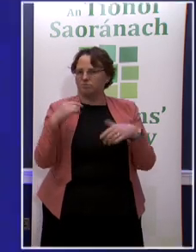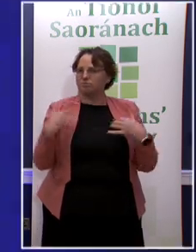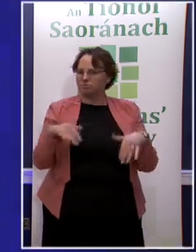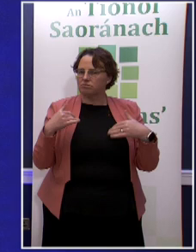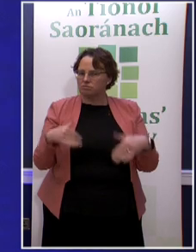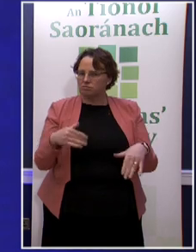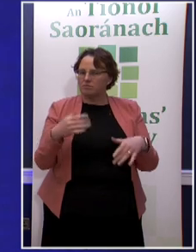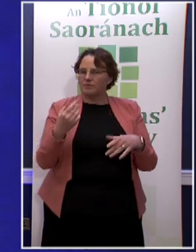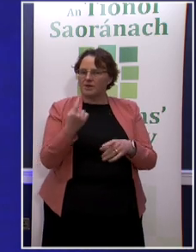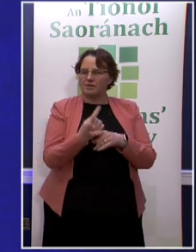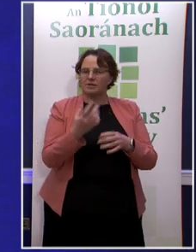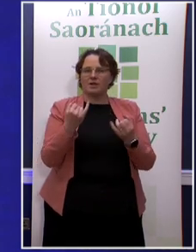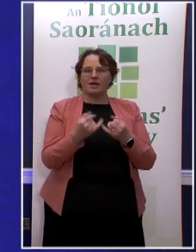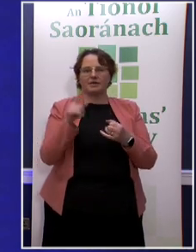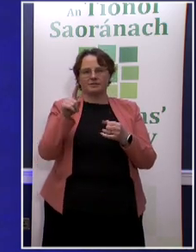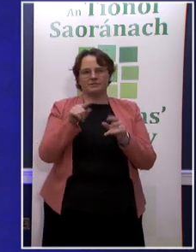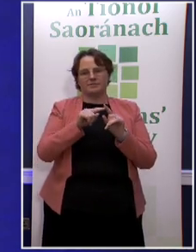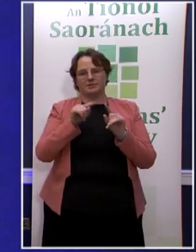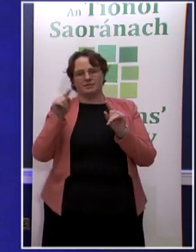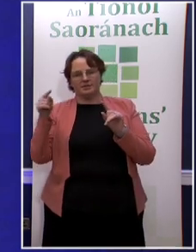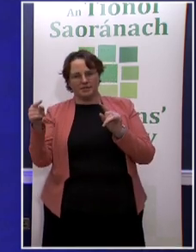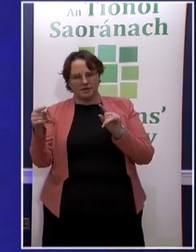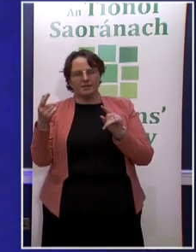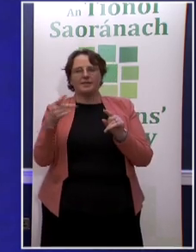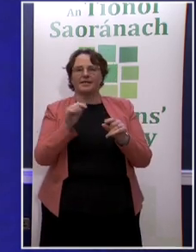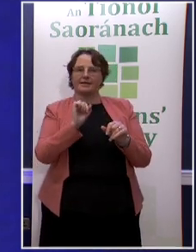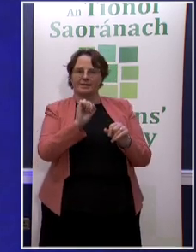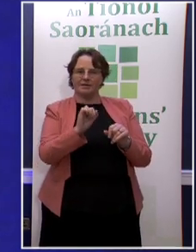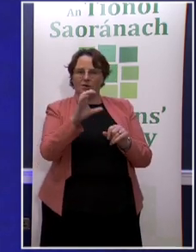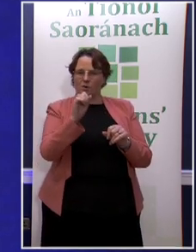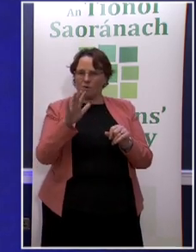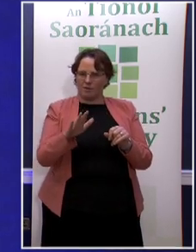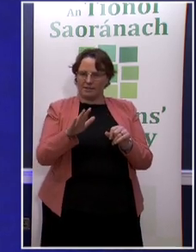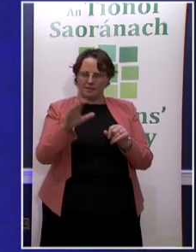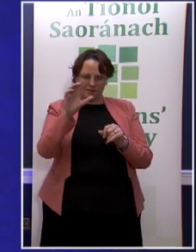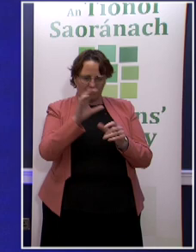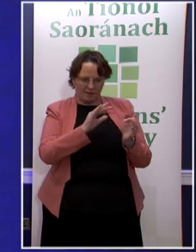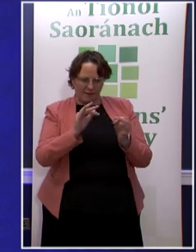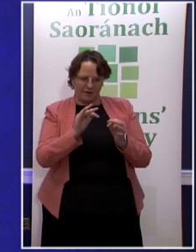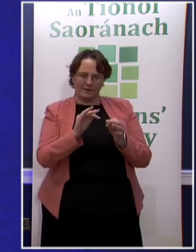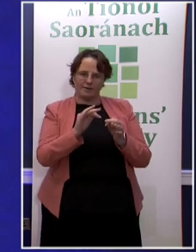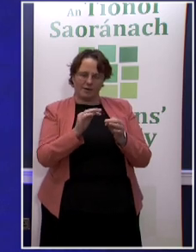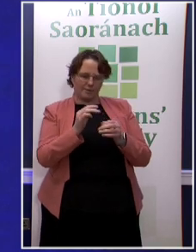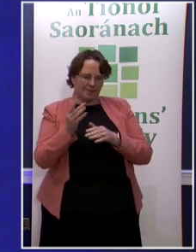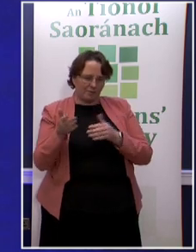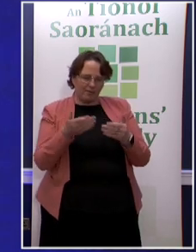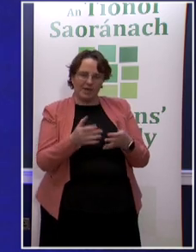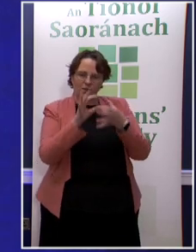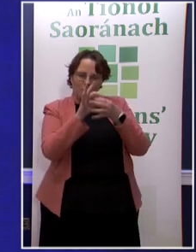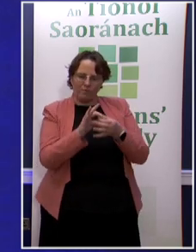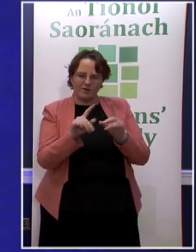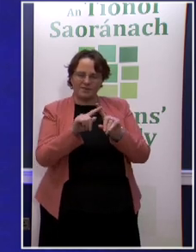that, like their tropical counterparts, provide a home for lots and lots of different associated species. And in